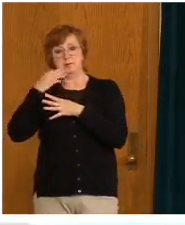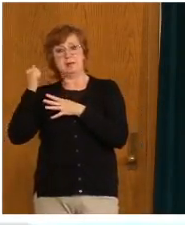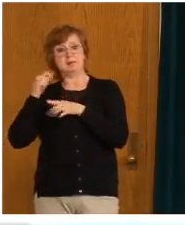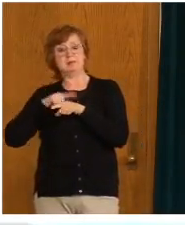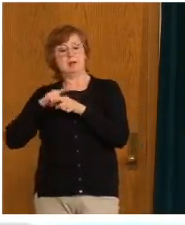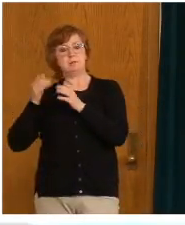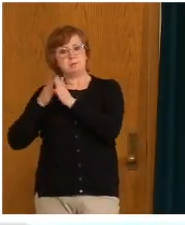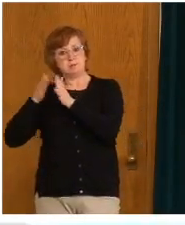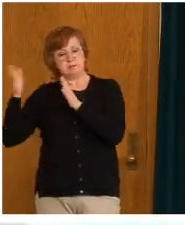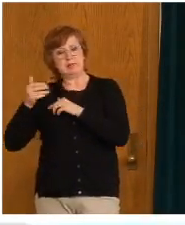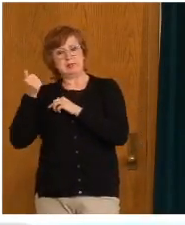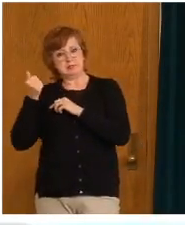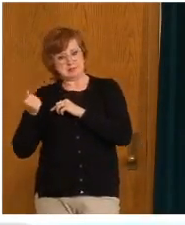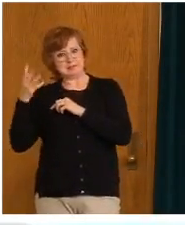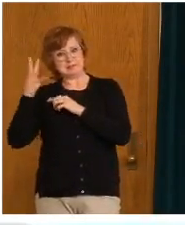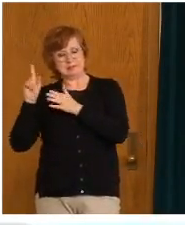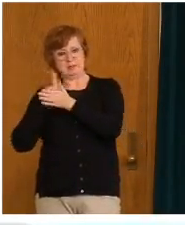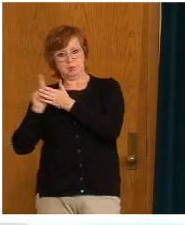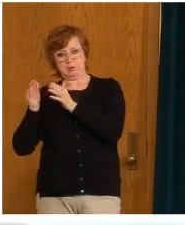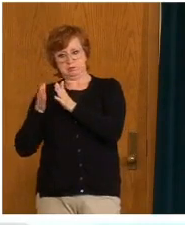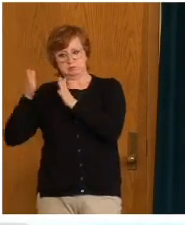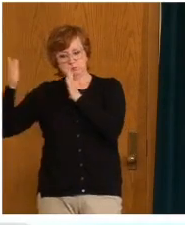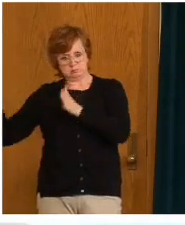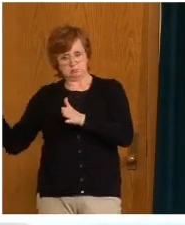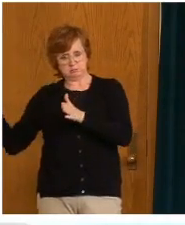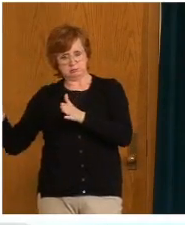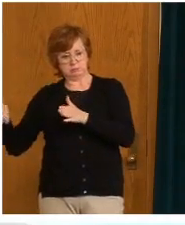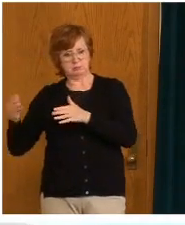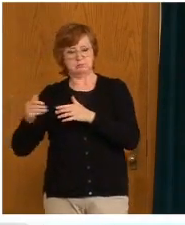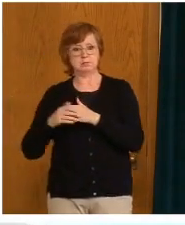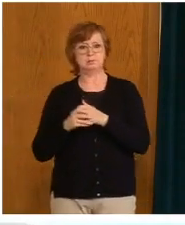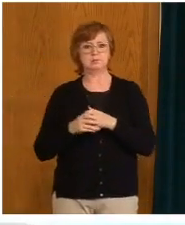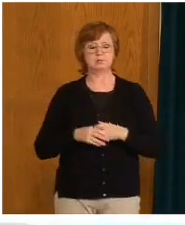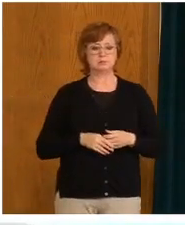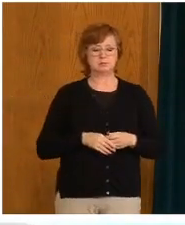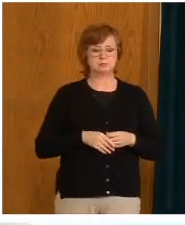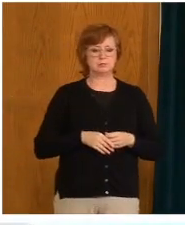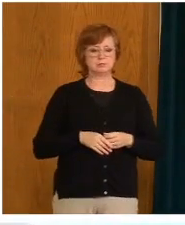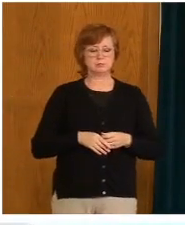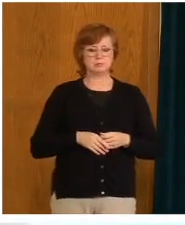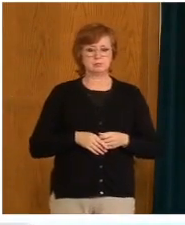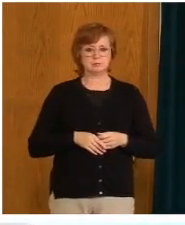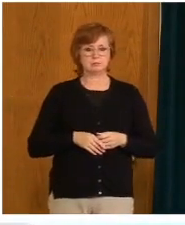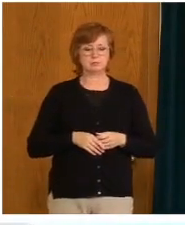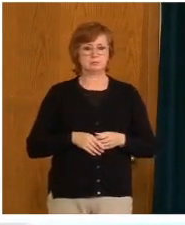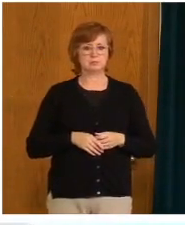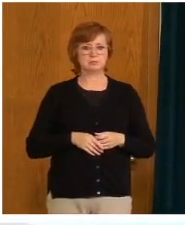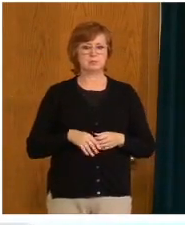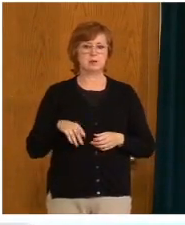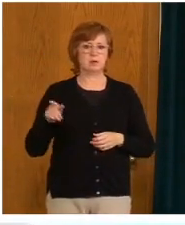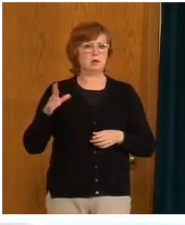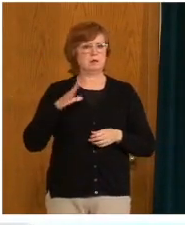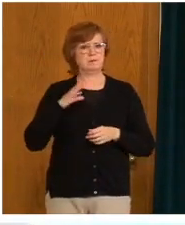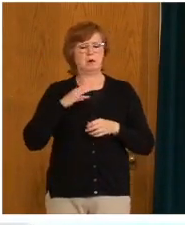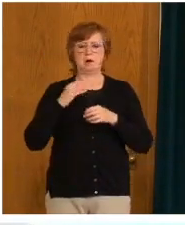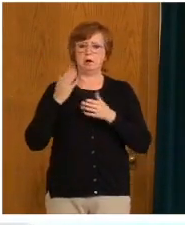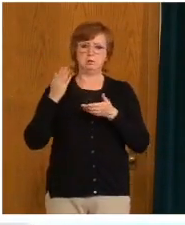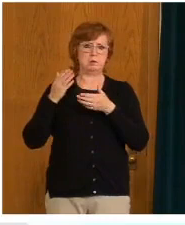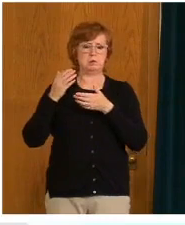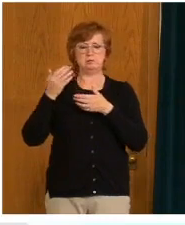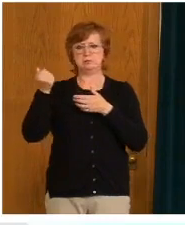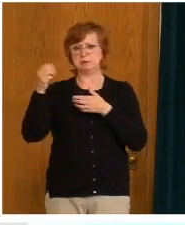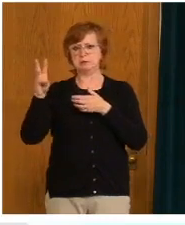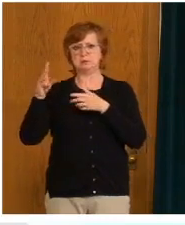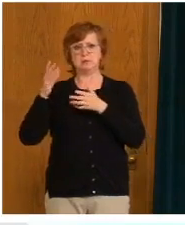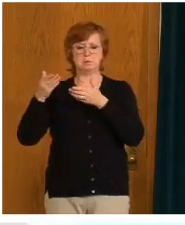it at 80 and 91 days or 13 weeks. And that timeline may get